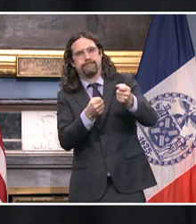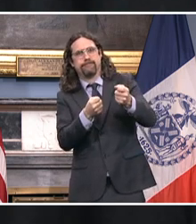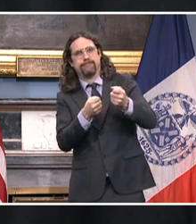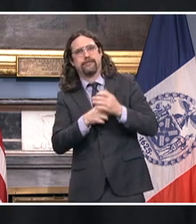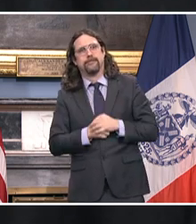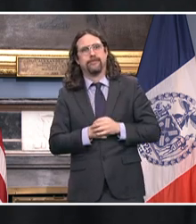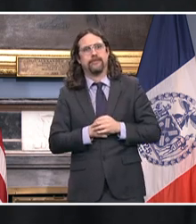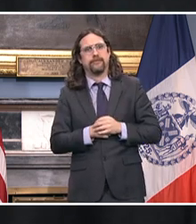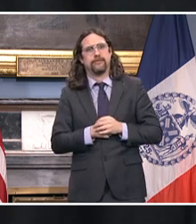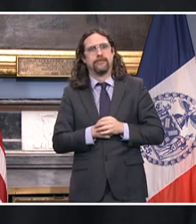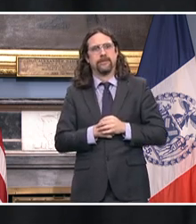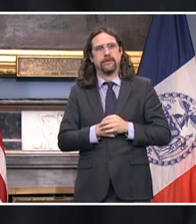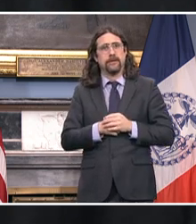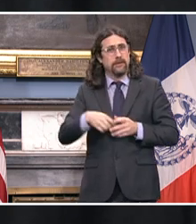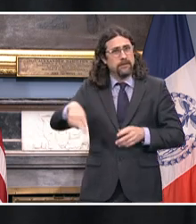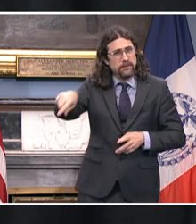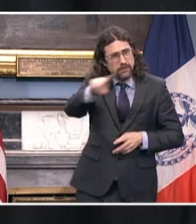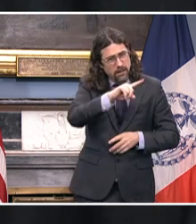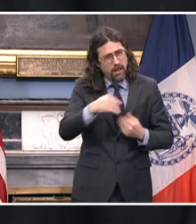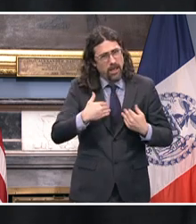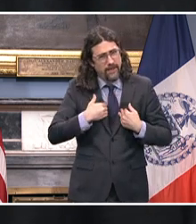do the things we're used to.